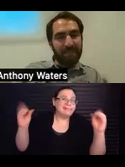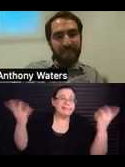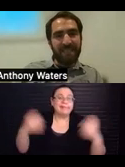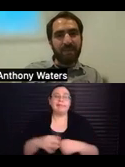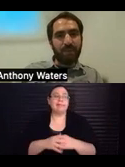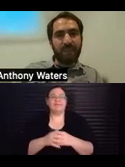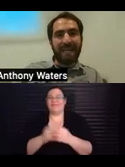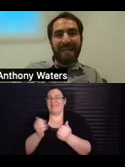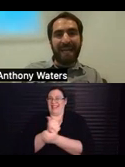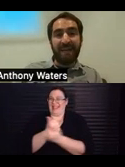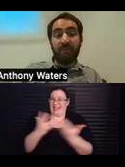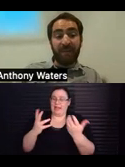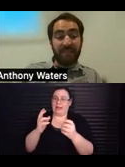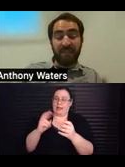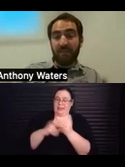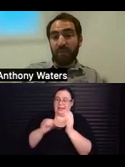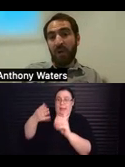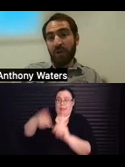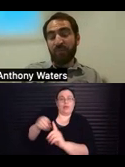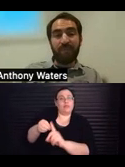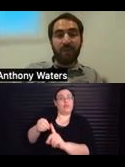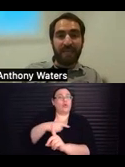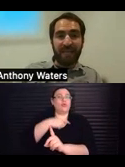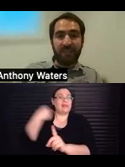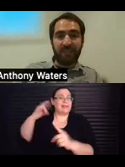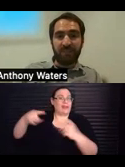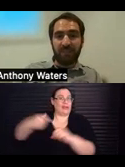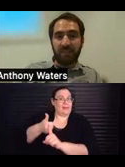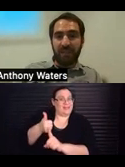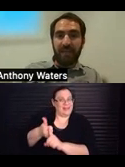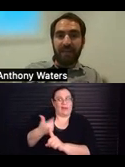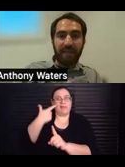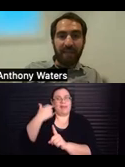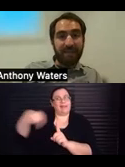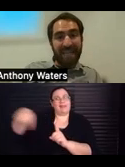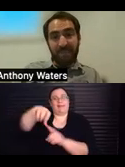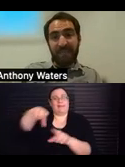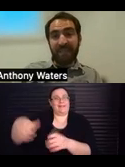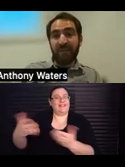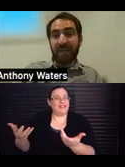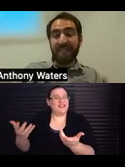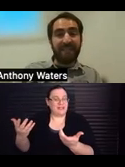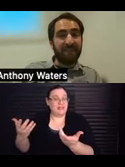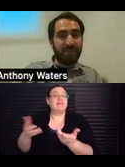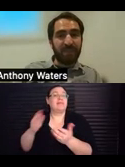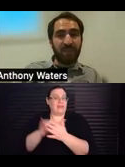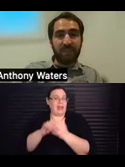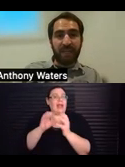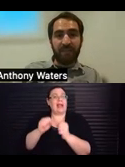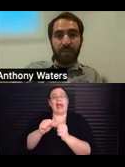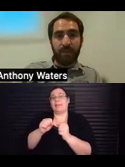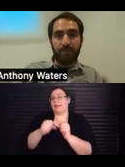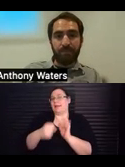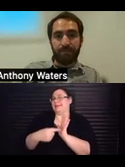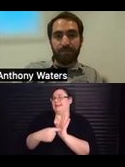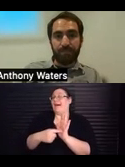Anything that places the person at higher risk for harm from those actions can be an indirect sign that they're feeling suicidal